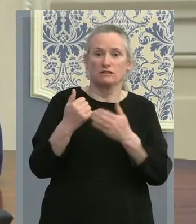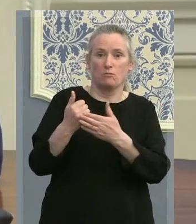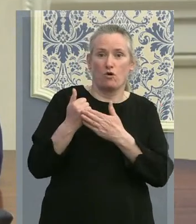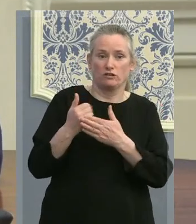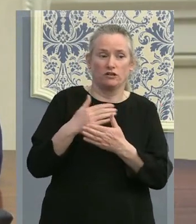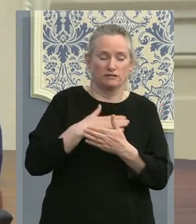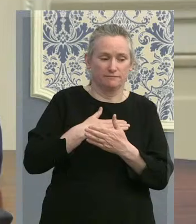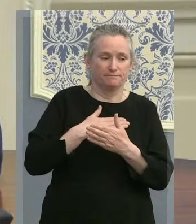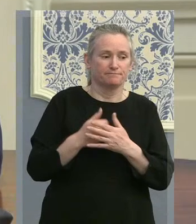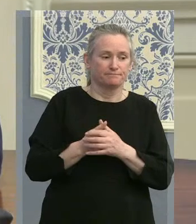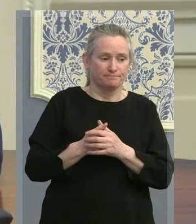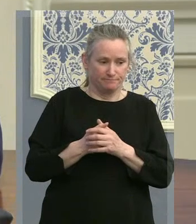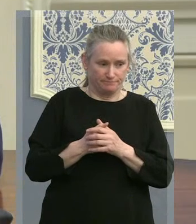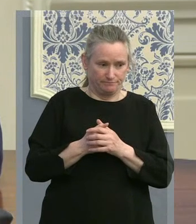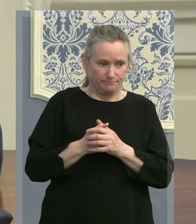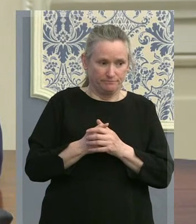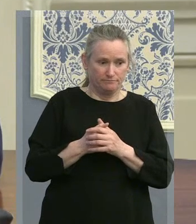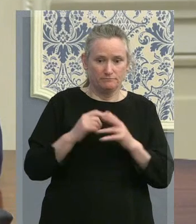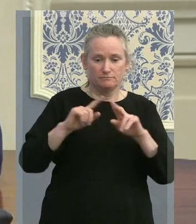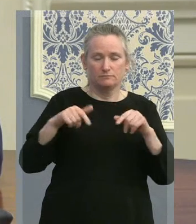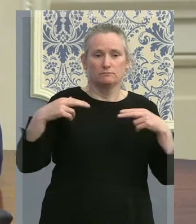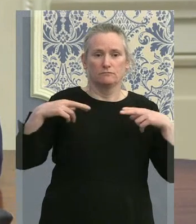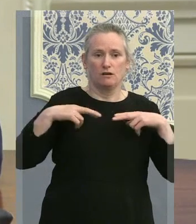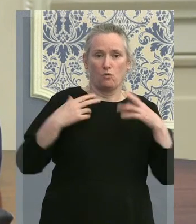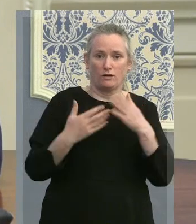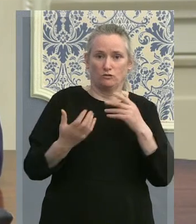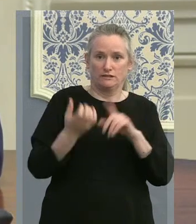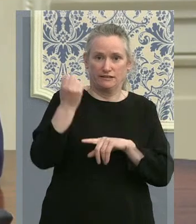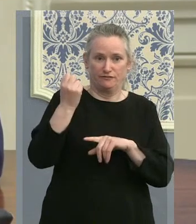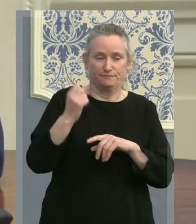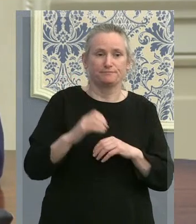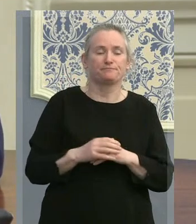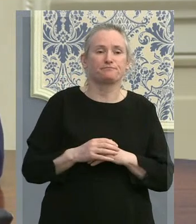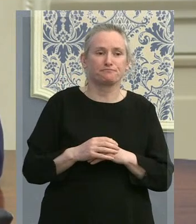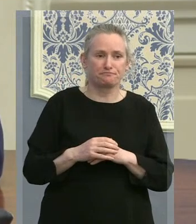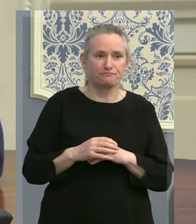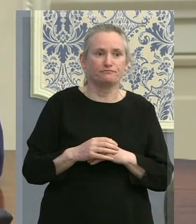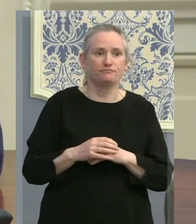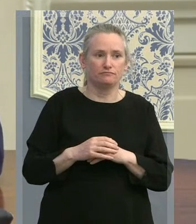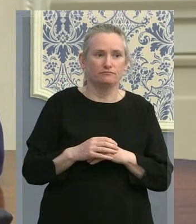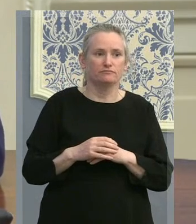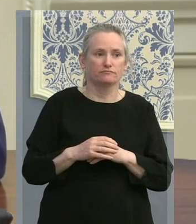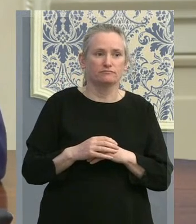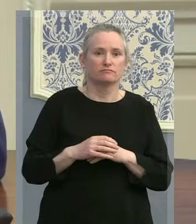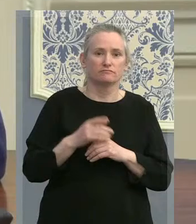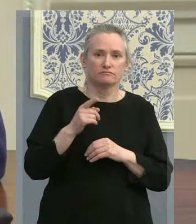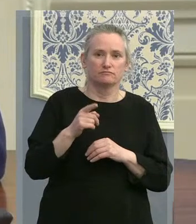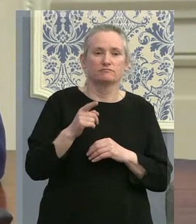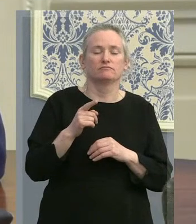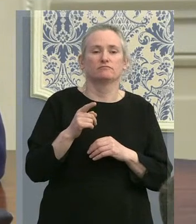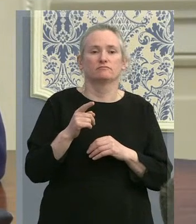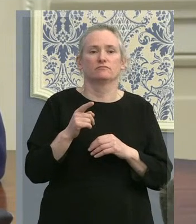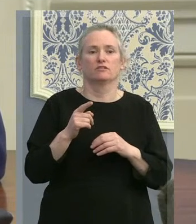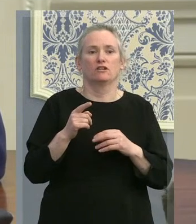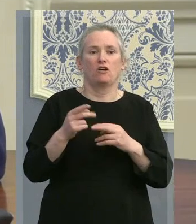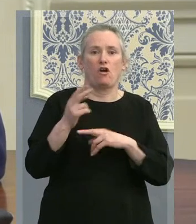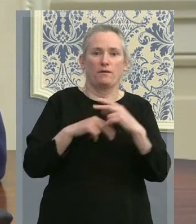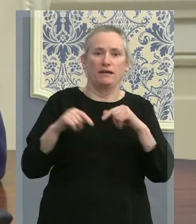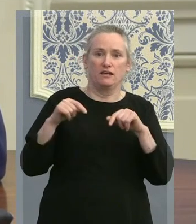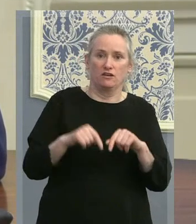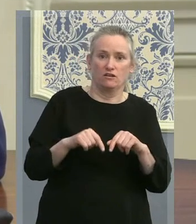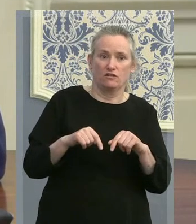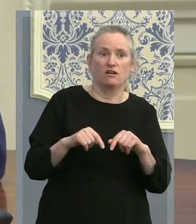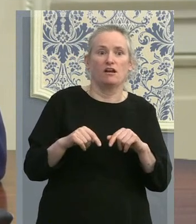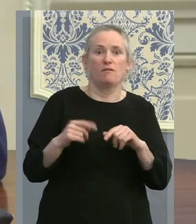Waterford eyes, who are immensely proud of your achievements. The amount of people who have even acquired, even today, could they get tickets to